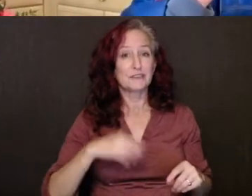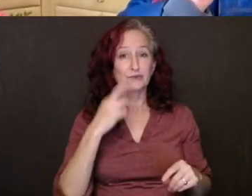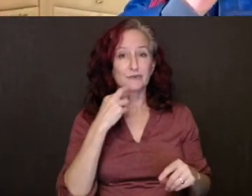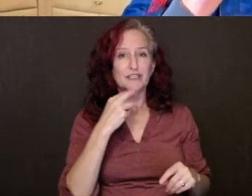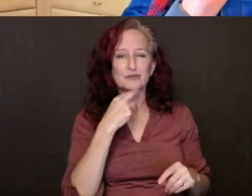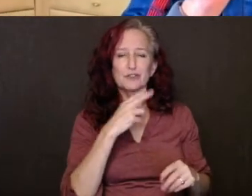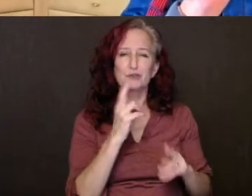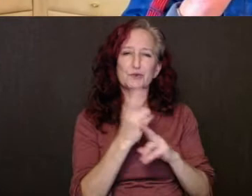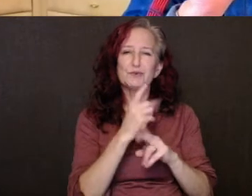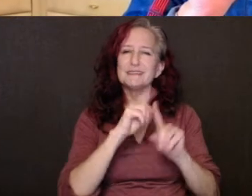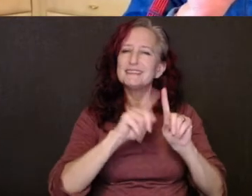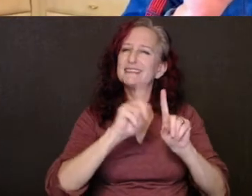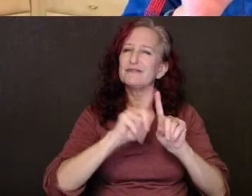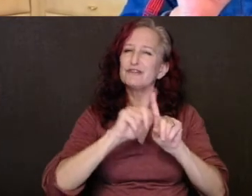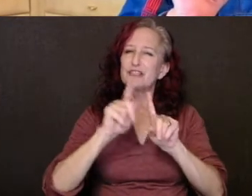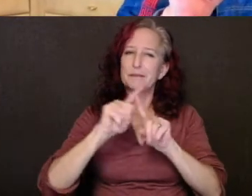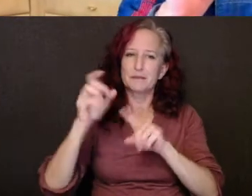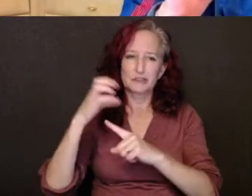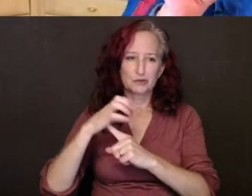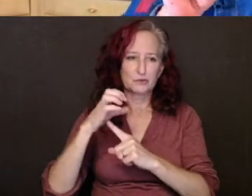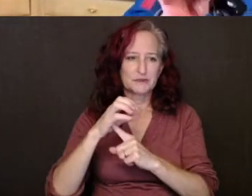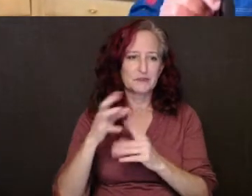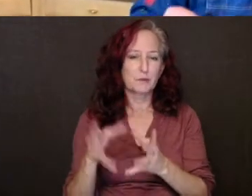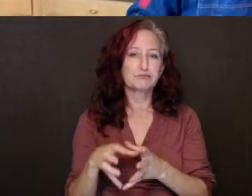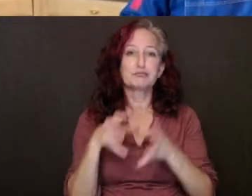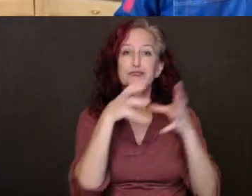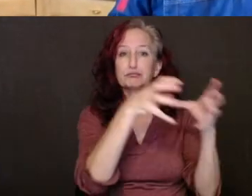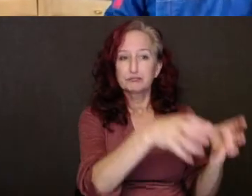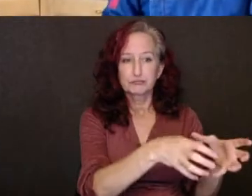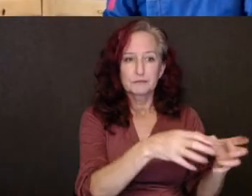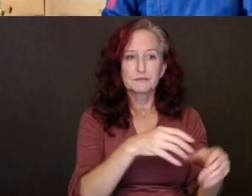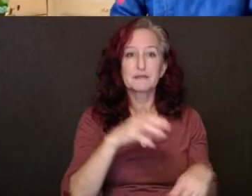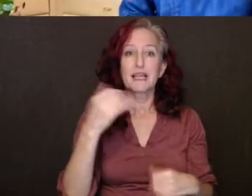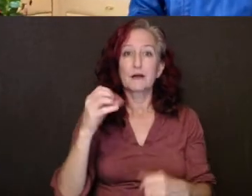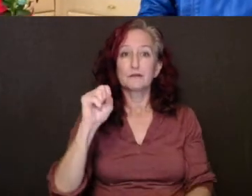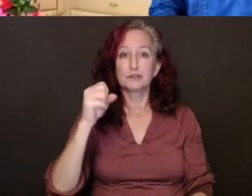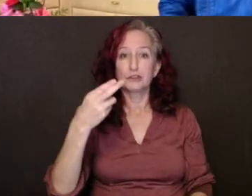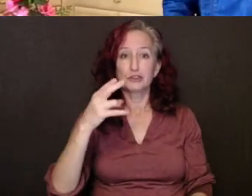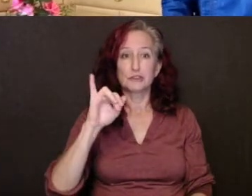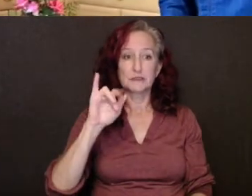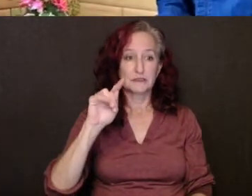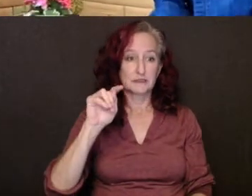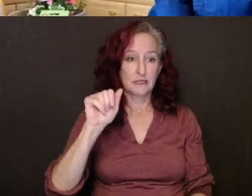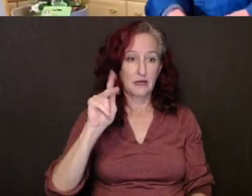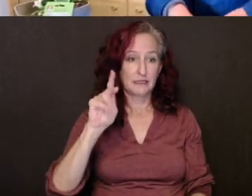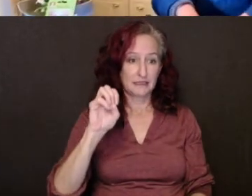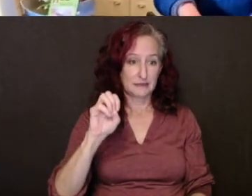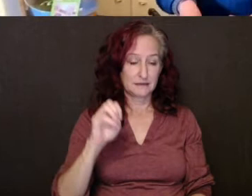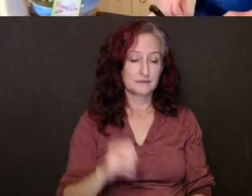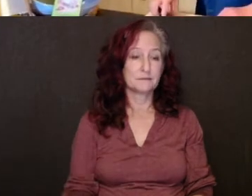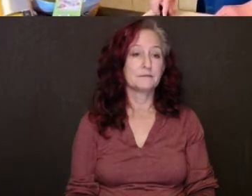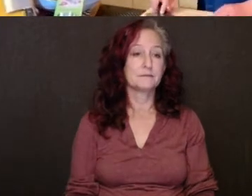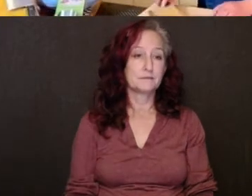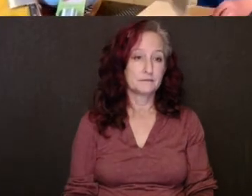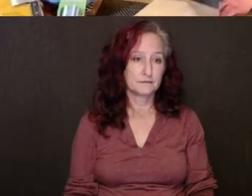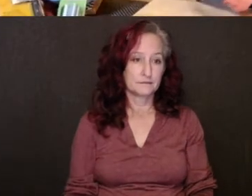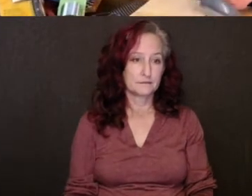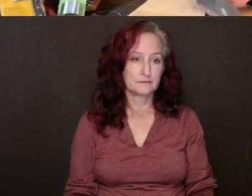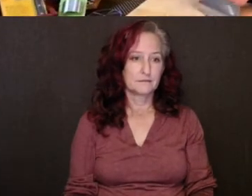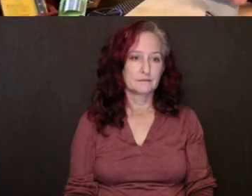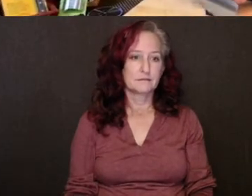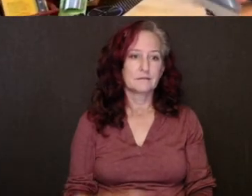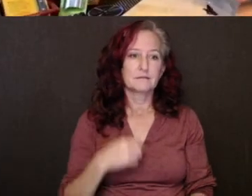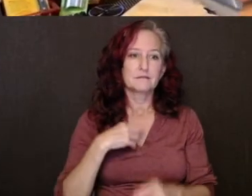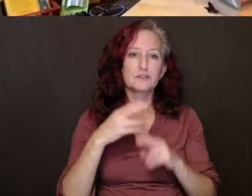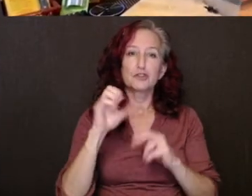ear. That's the reason why they call it. It's actually black mushroom. It's a fungus. The fungus is very good. There's all kind of